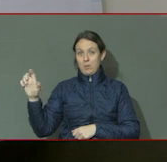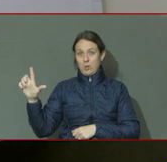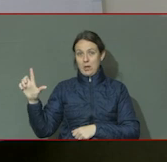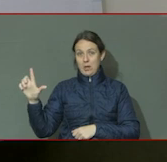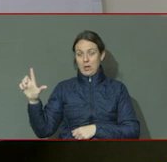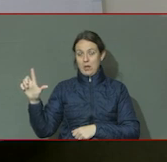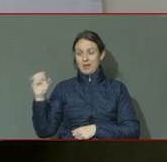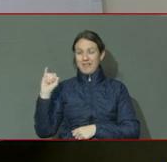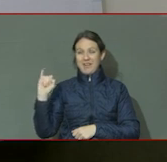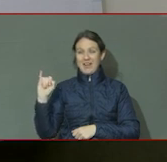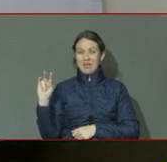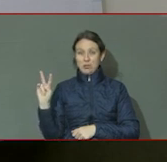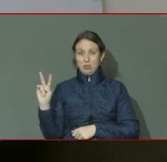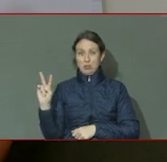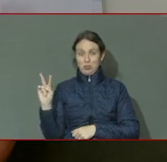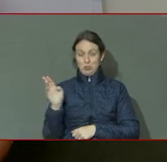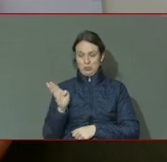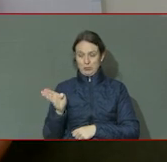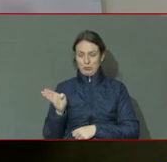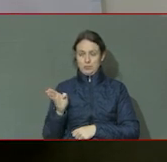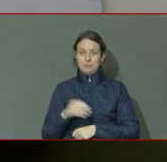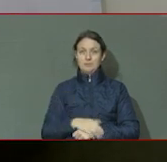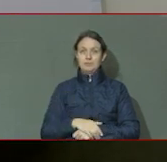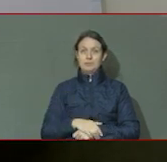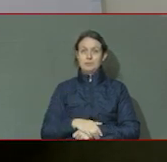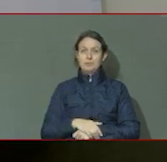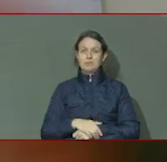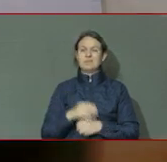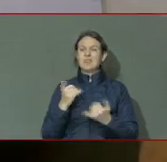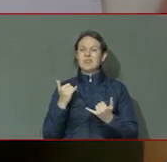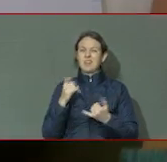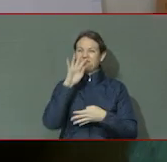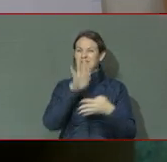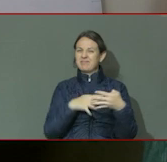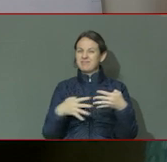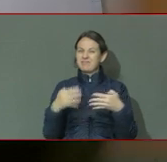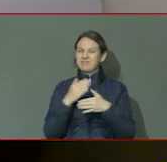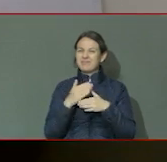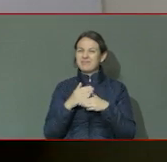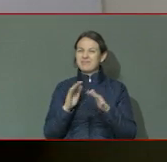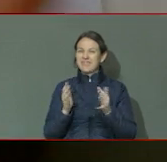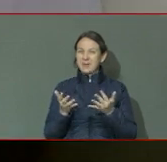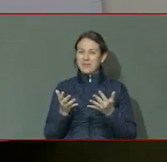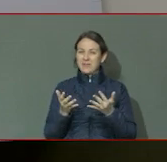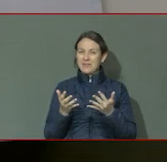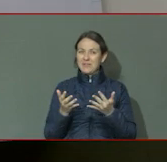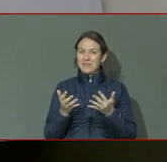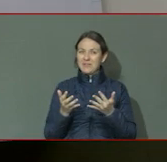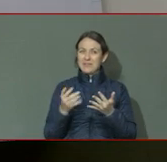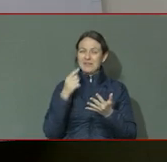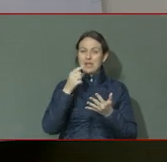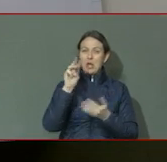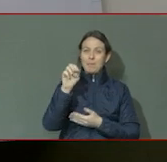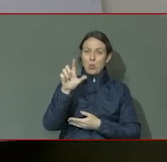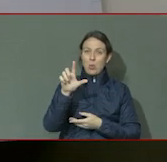of I2 present. Now how does this table work? You need this change in